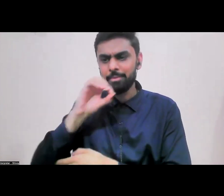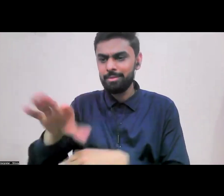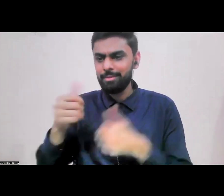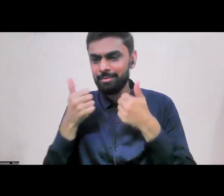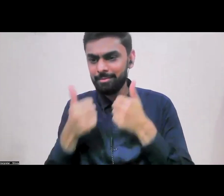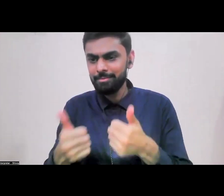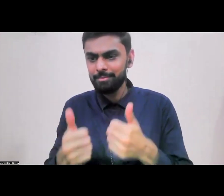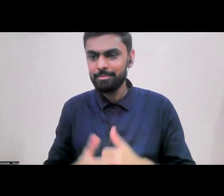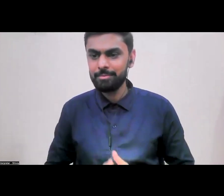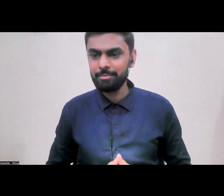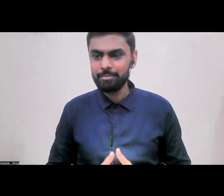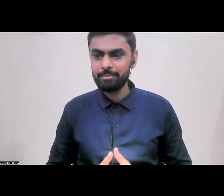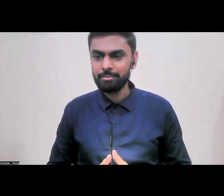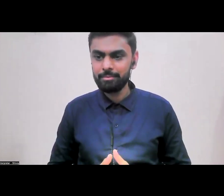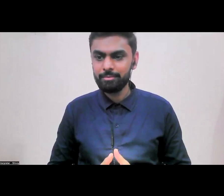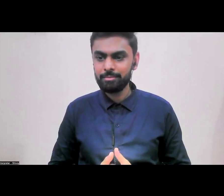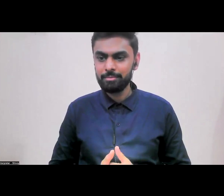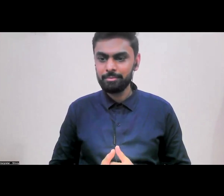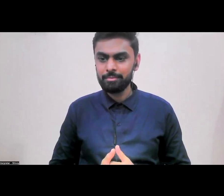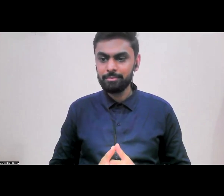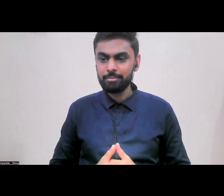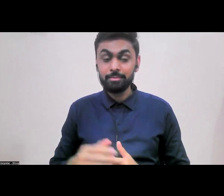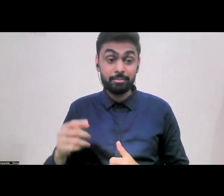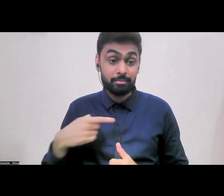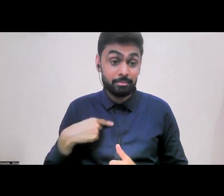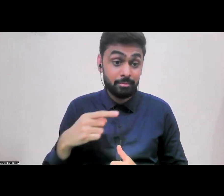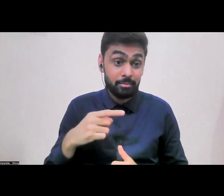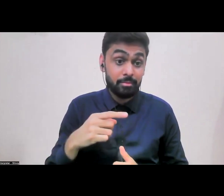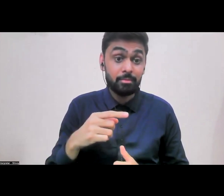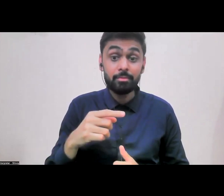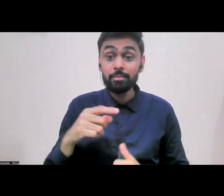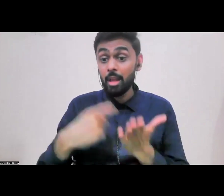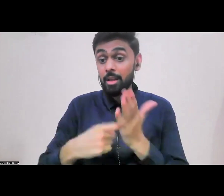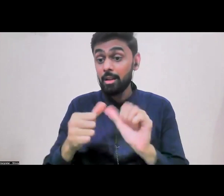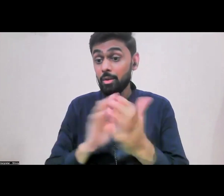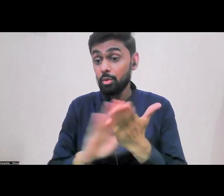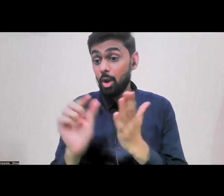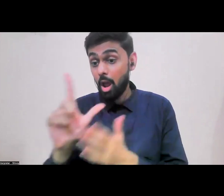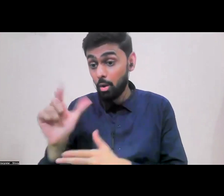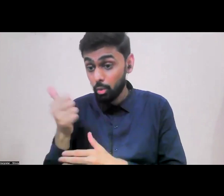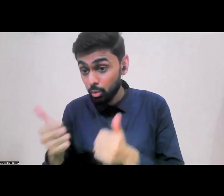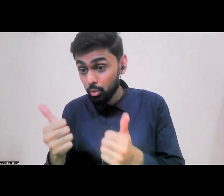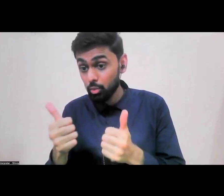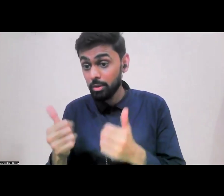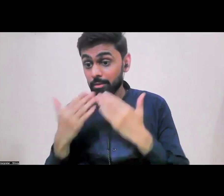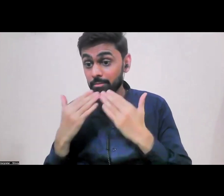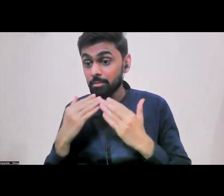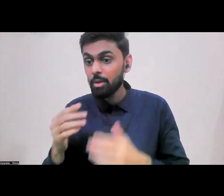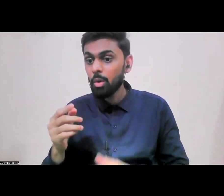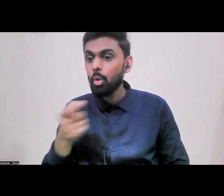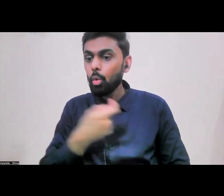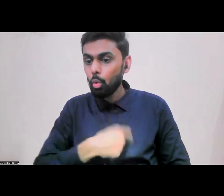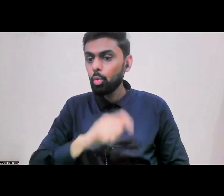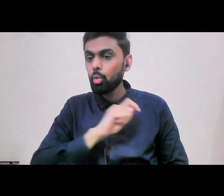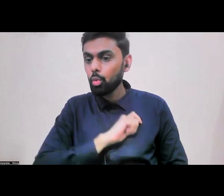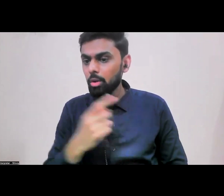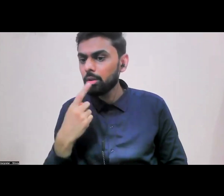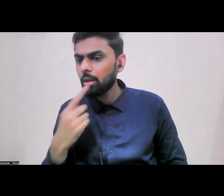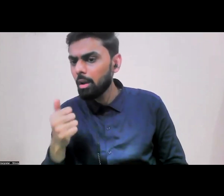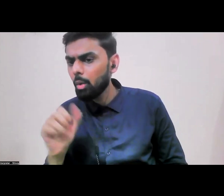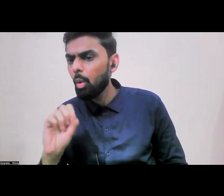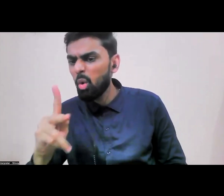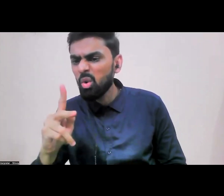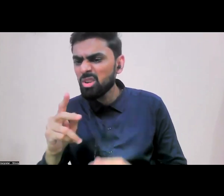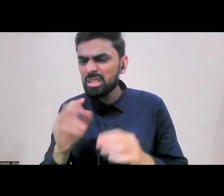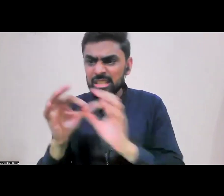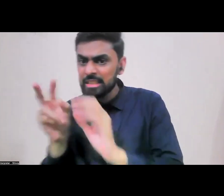saying this one. Informative. Rahul Gambhir. Yes, thank you, Rahul. Thank you for the learnings. Oh, you Rick. Maybe your feedback later can't read